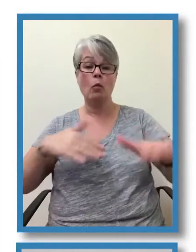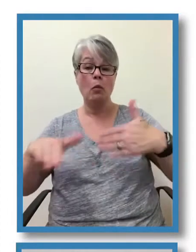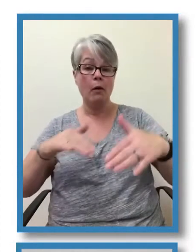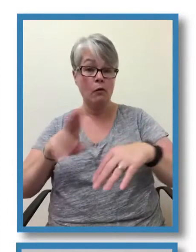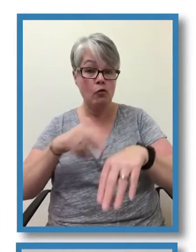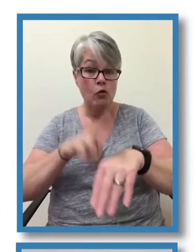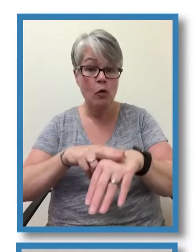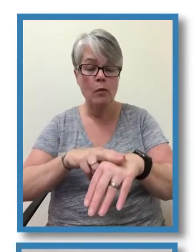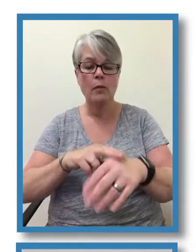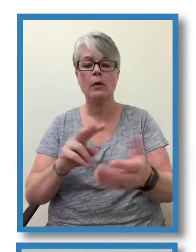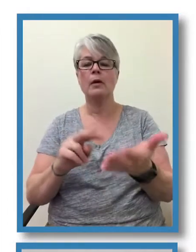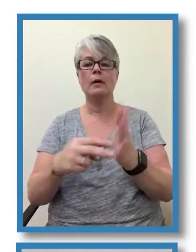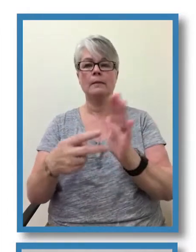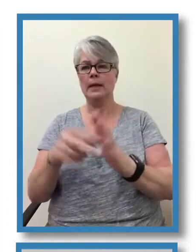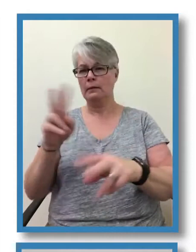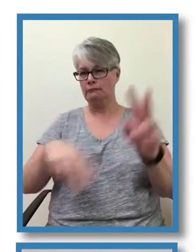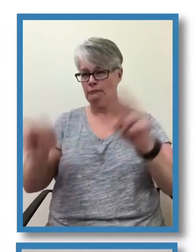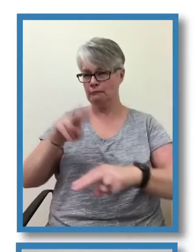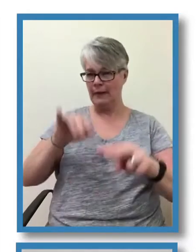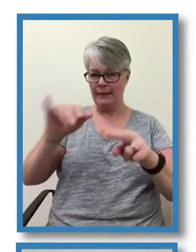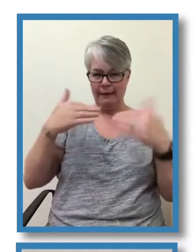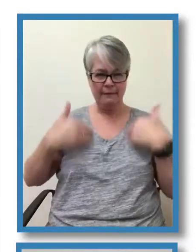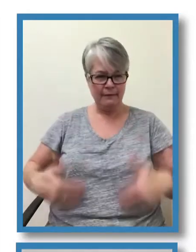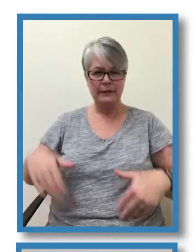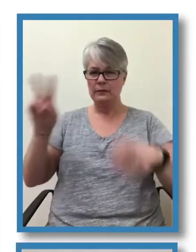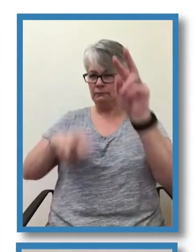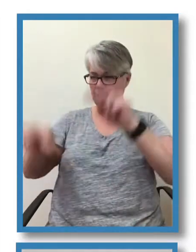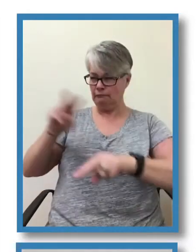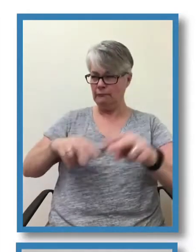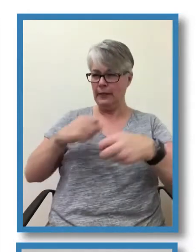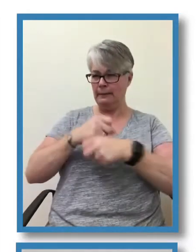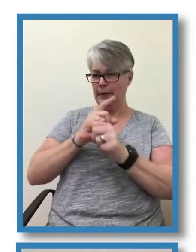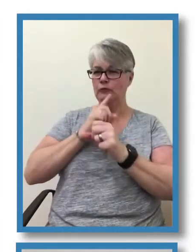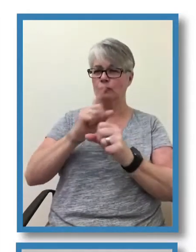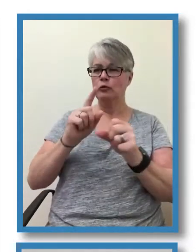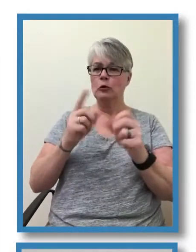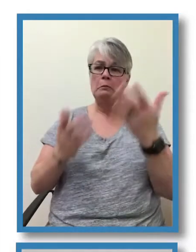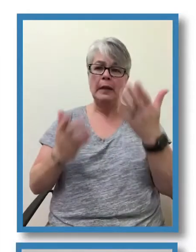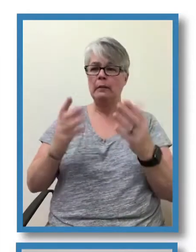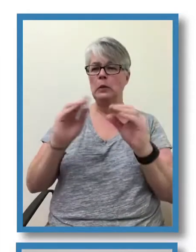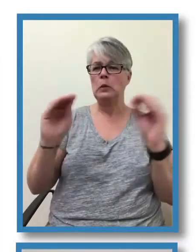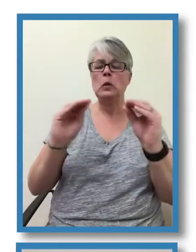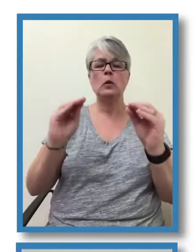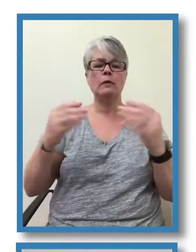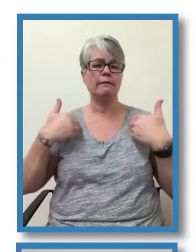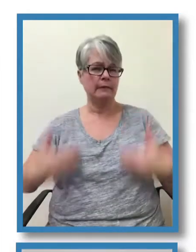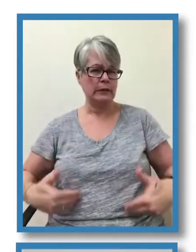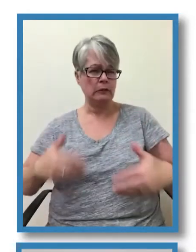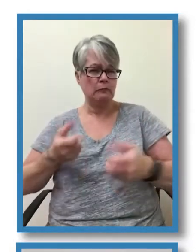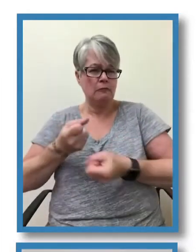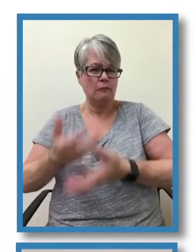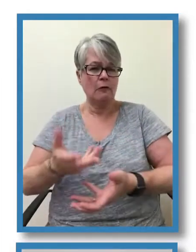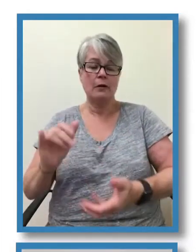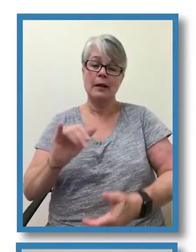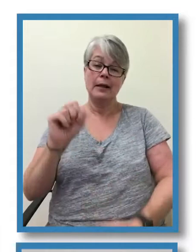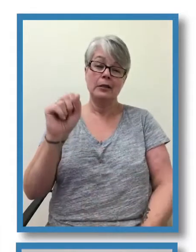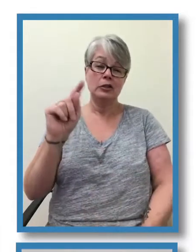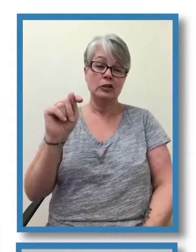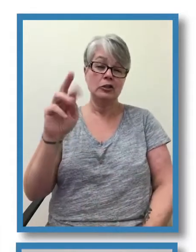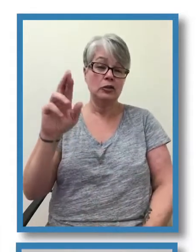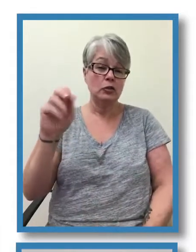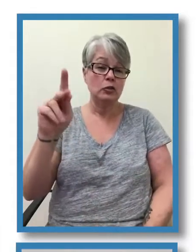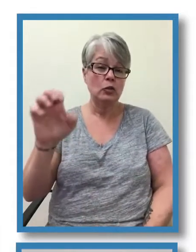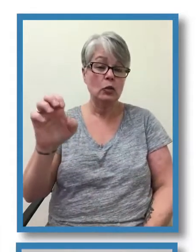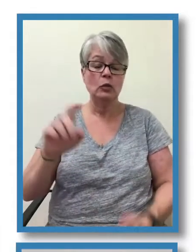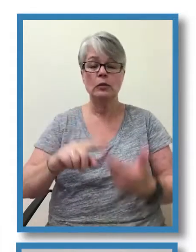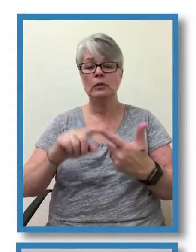then what we encourage families to do is to take these changes seriously. So there are changes in